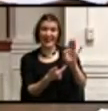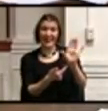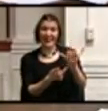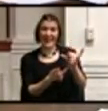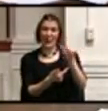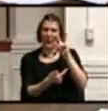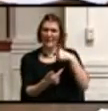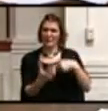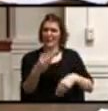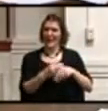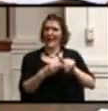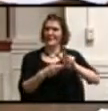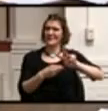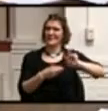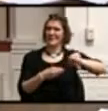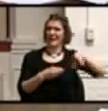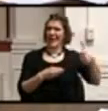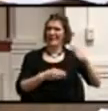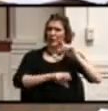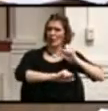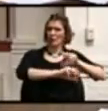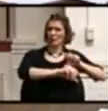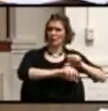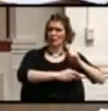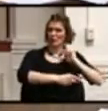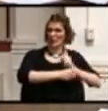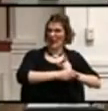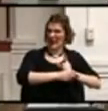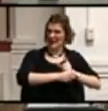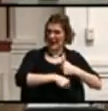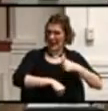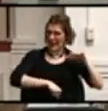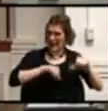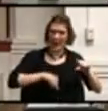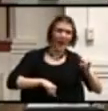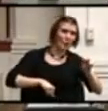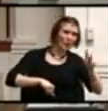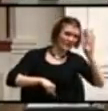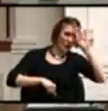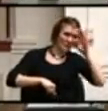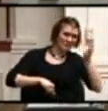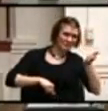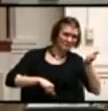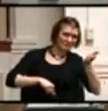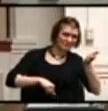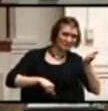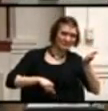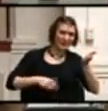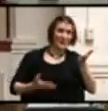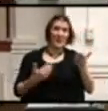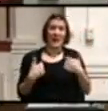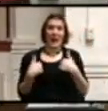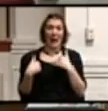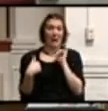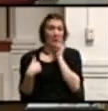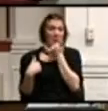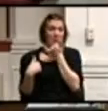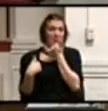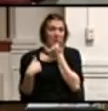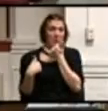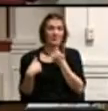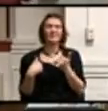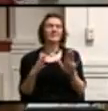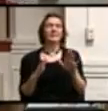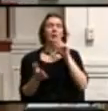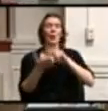do something else before going here. Yeah, I might have, misspoke on hazardous waste,